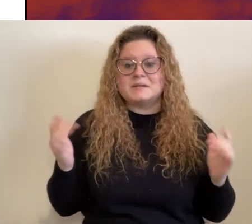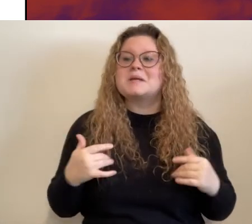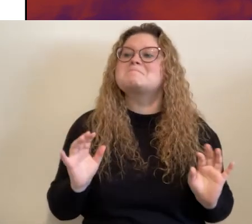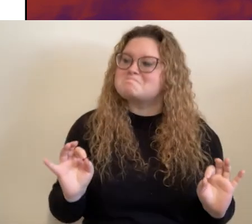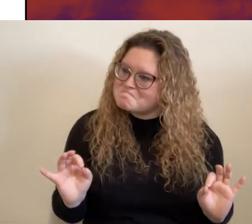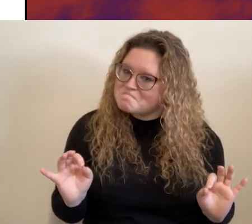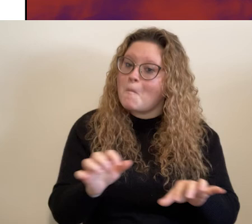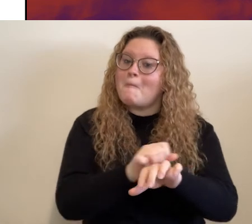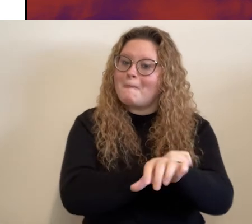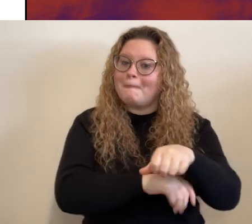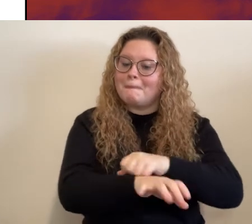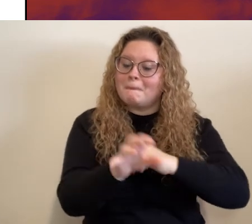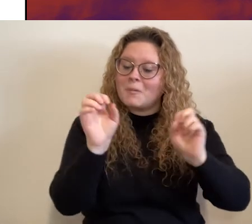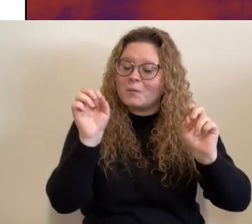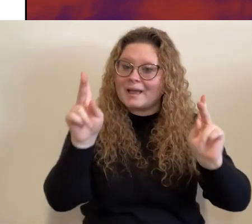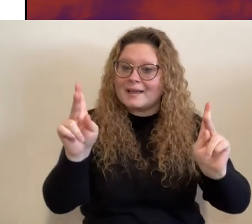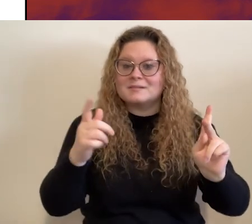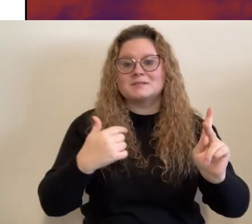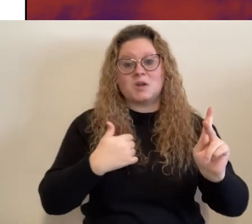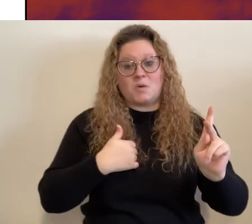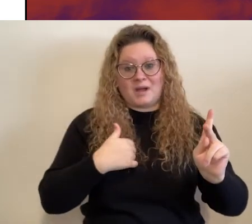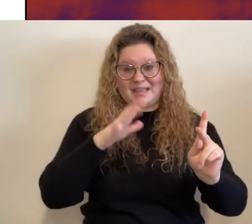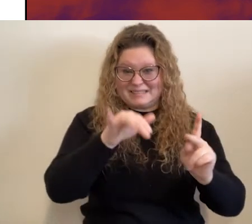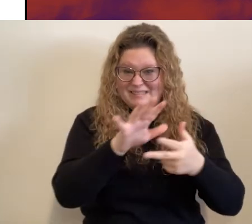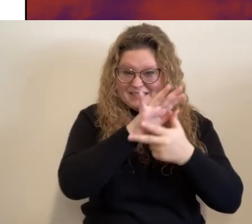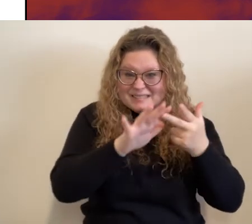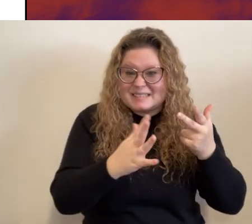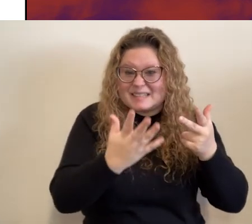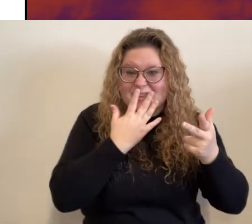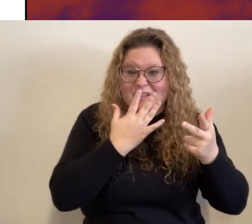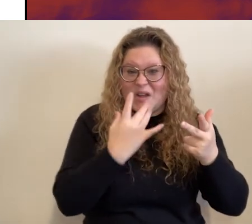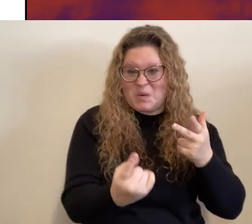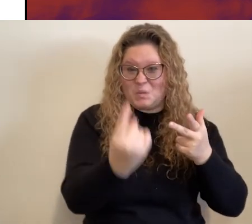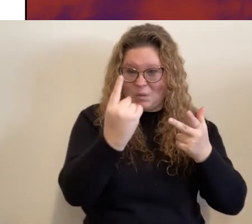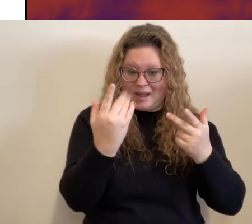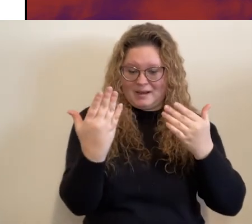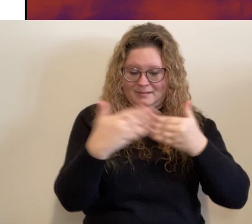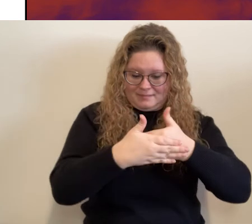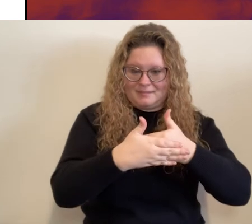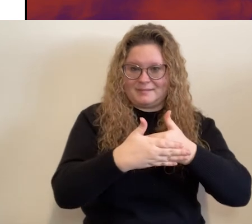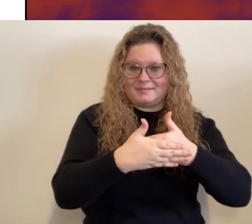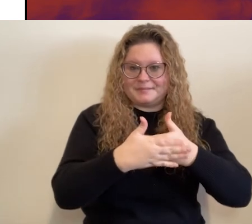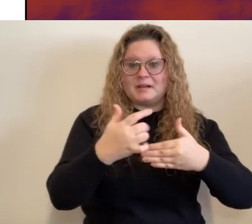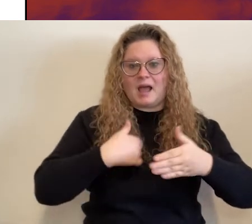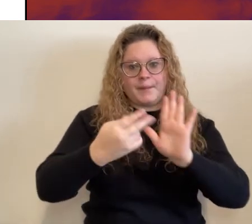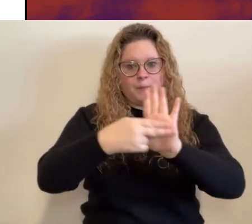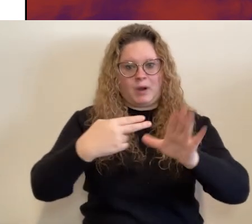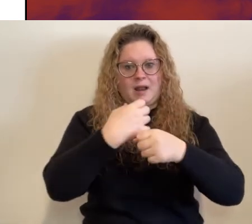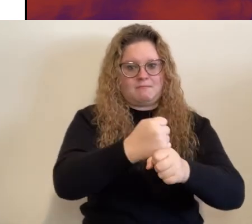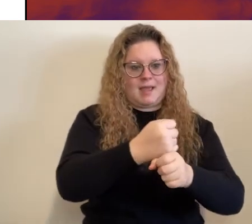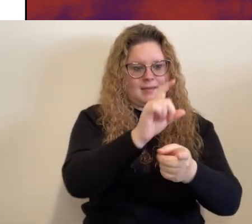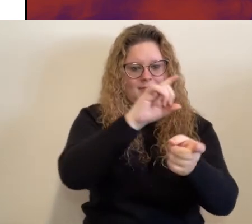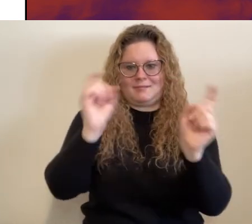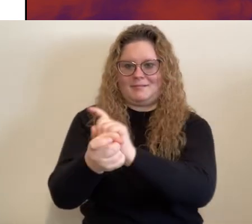So I made the entire brand based off those colors and that one texture. Boom, done. So we created all